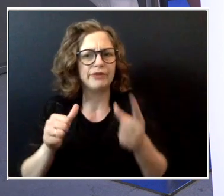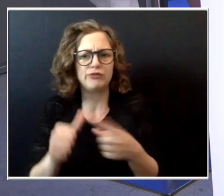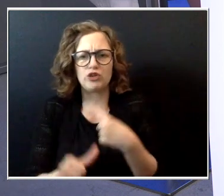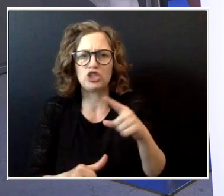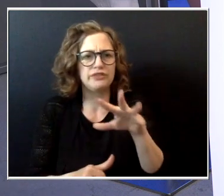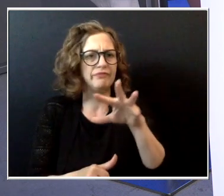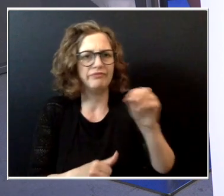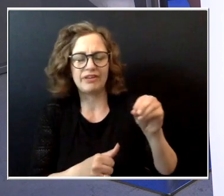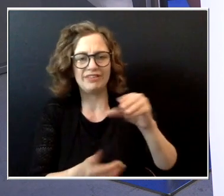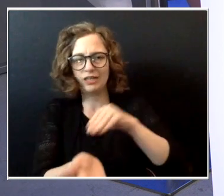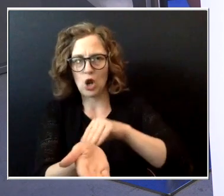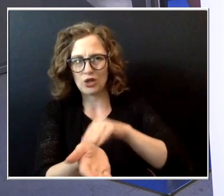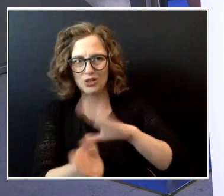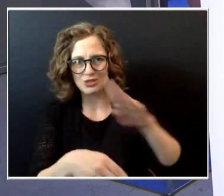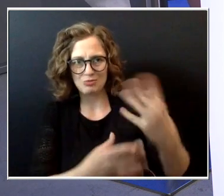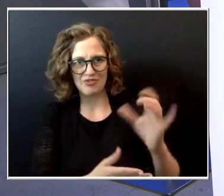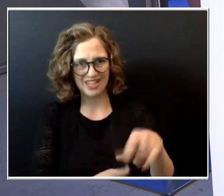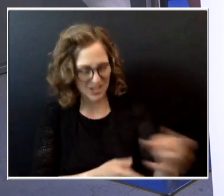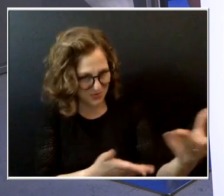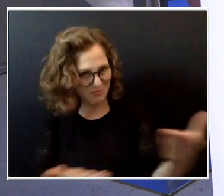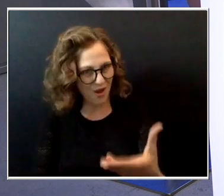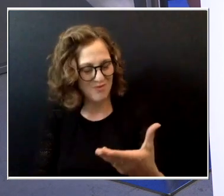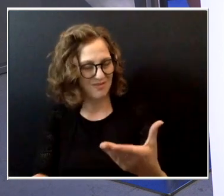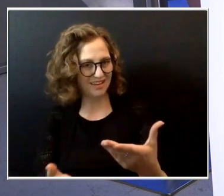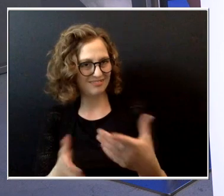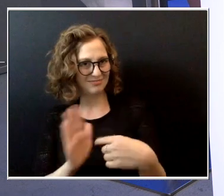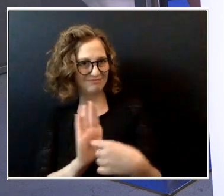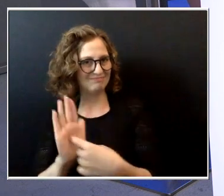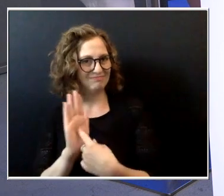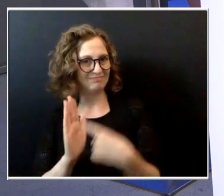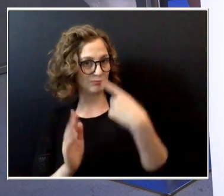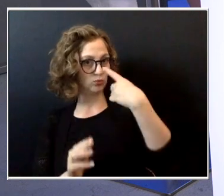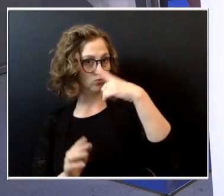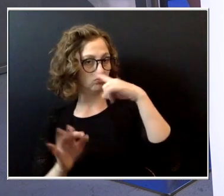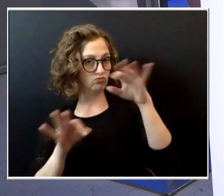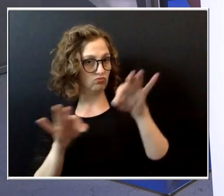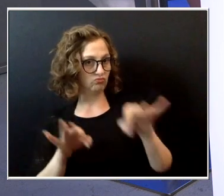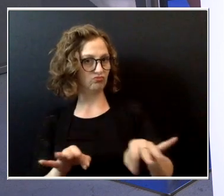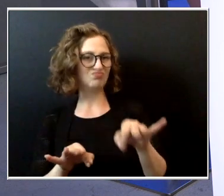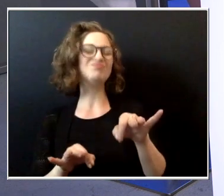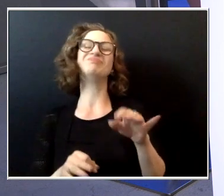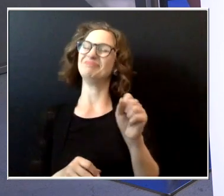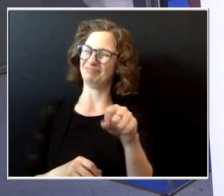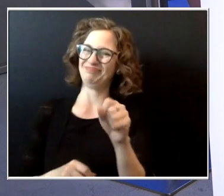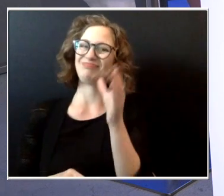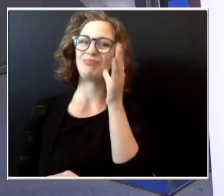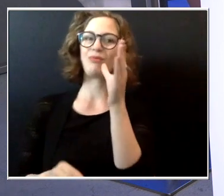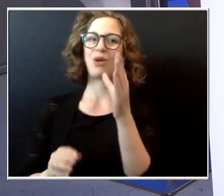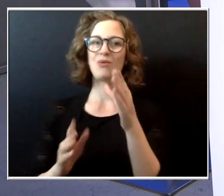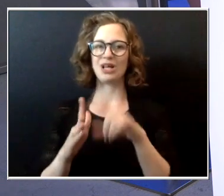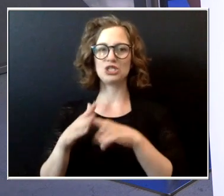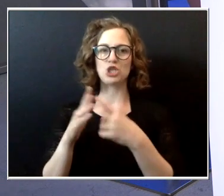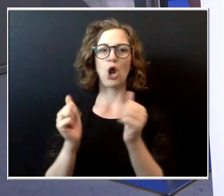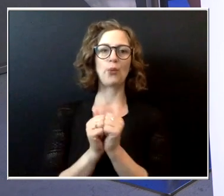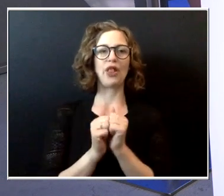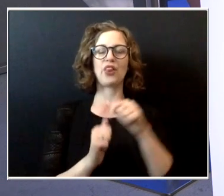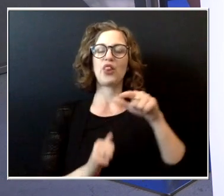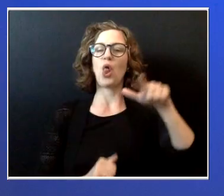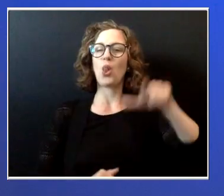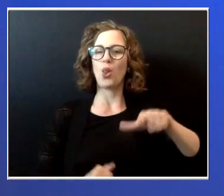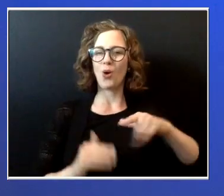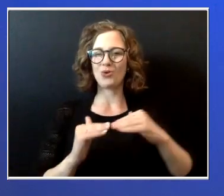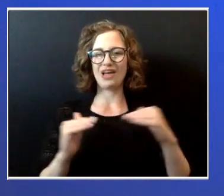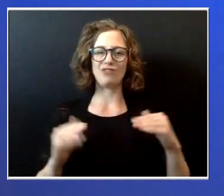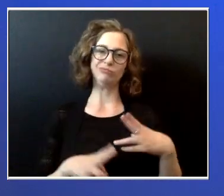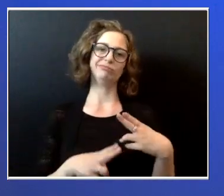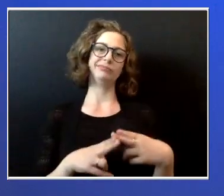how it works. I did. I'm going to start with a really low level. I call this the DIY version. But really what we're